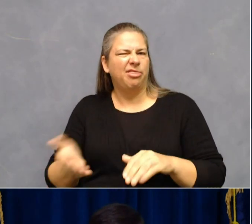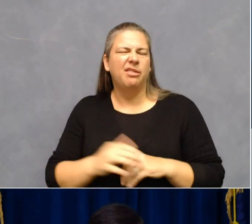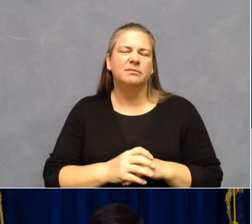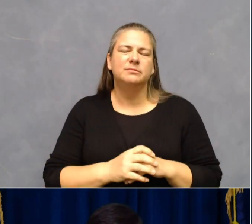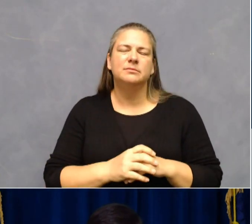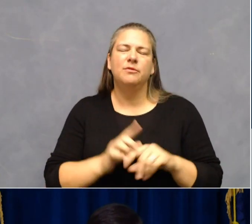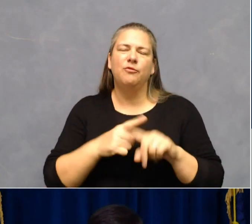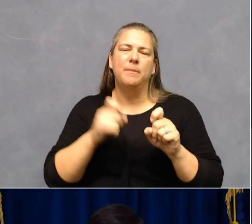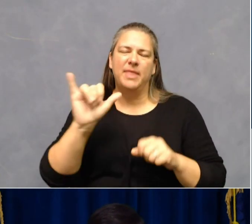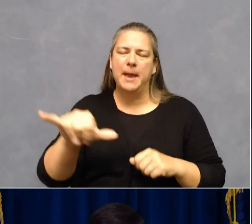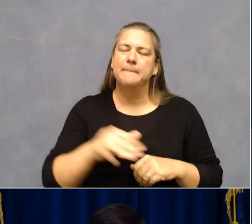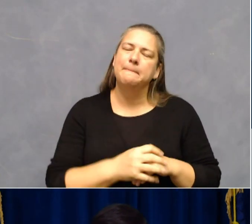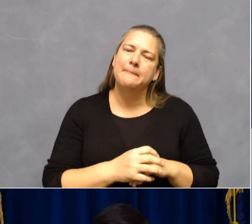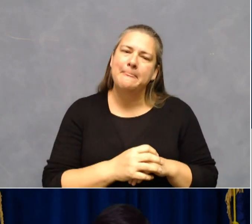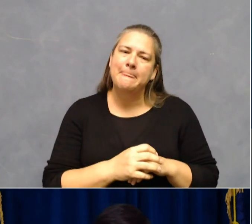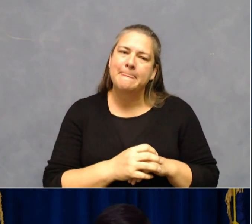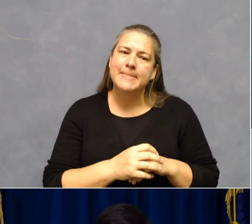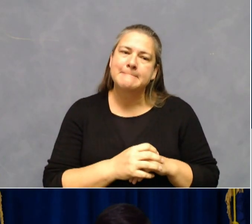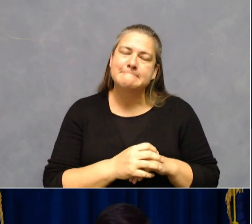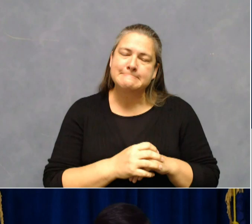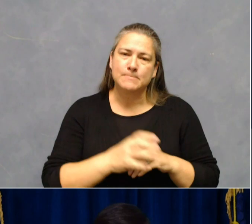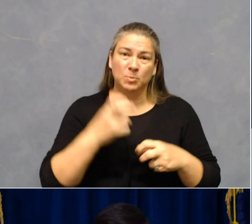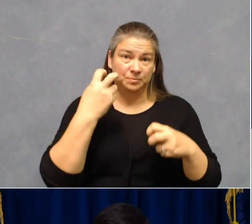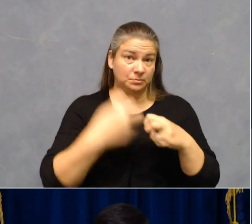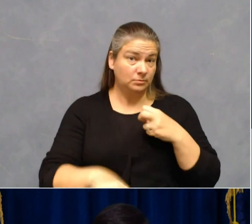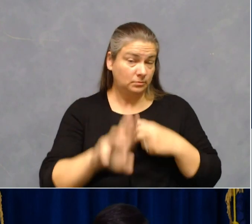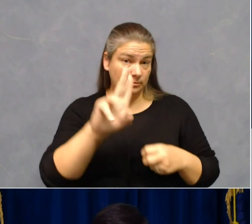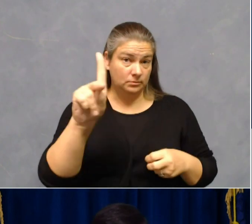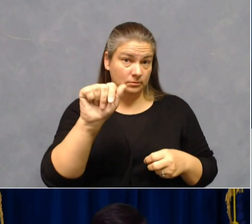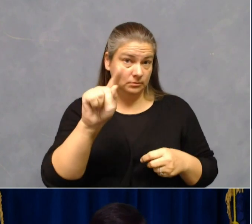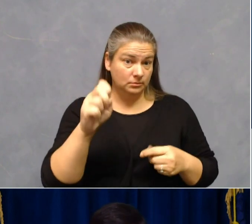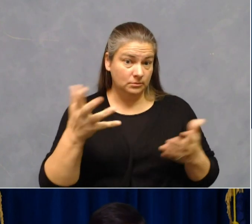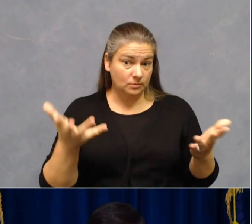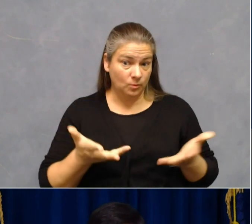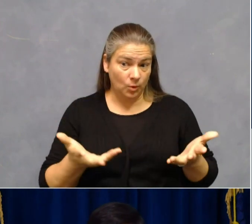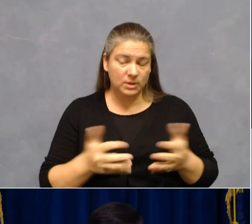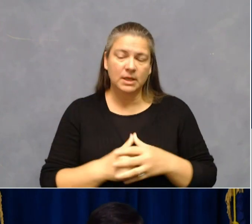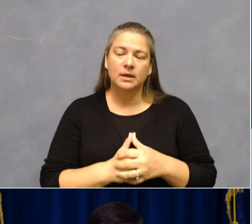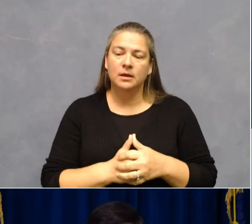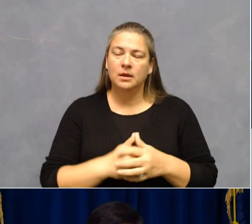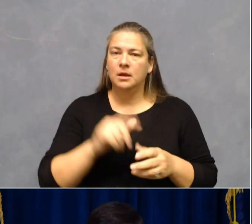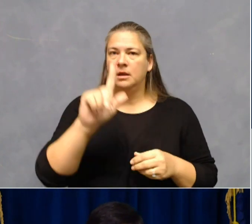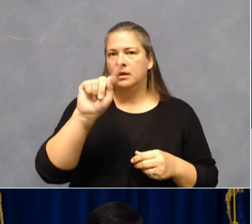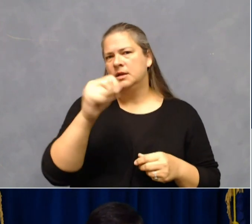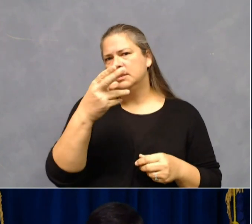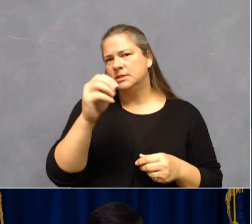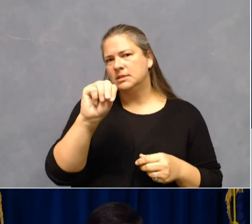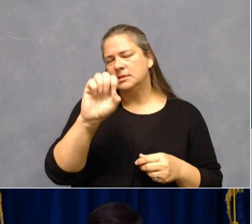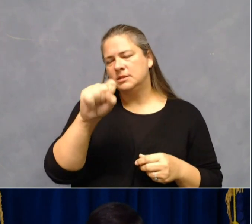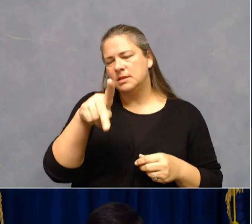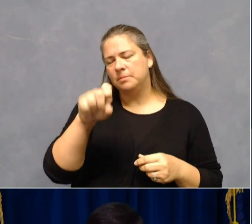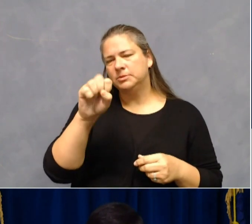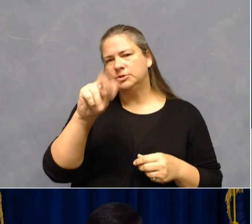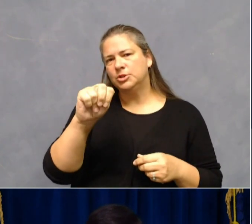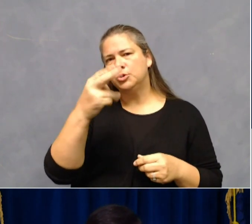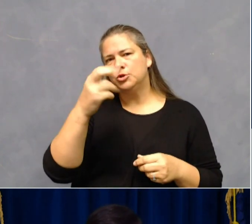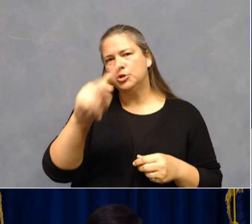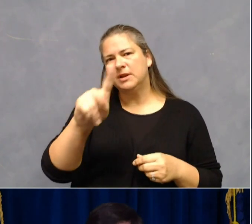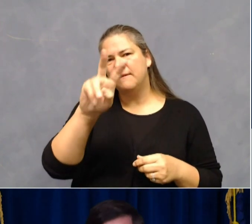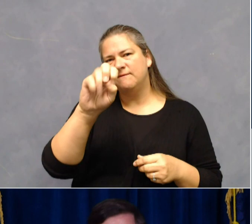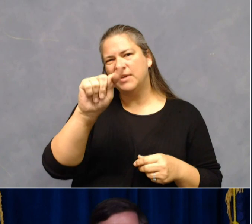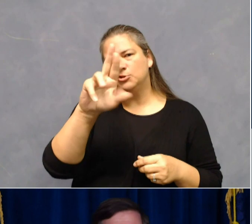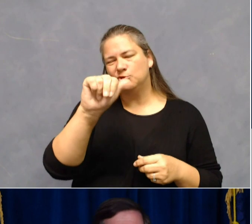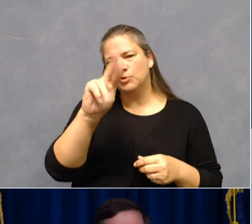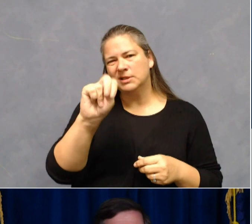there. Tough update, though, on the Thompson Hood Veterans Center in Wilmore. We are now up